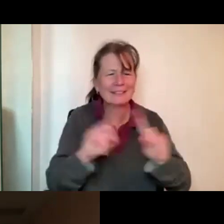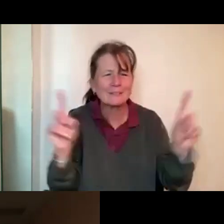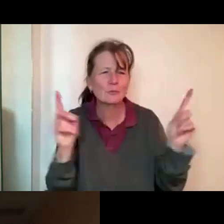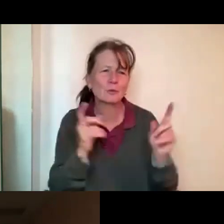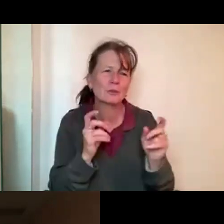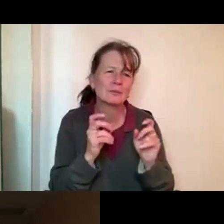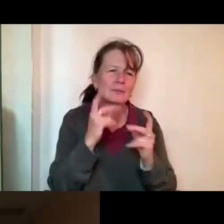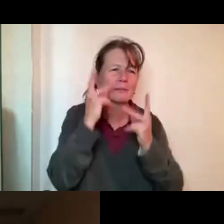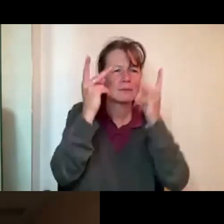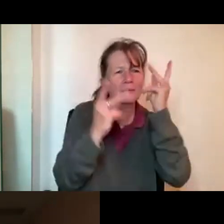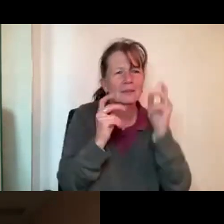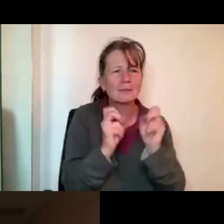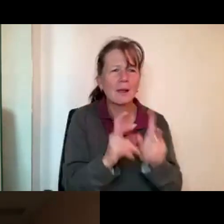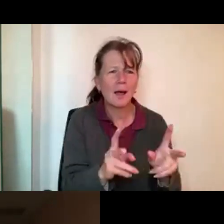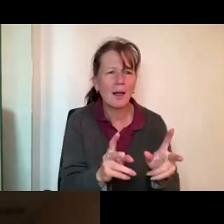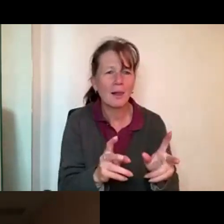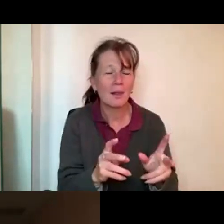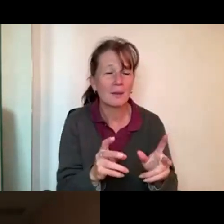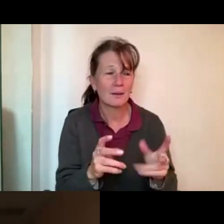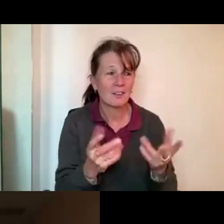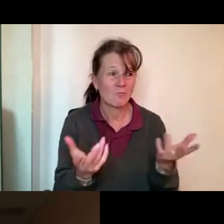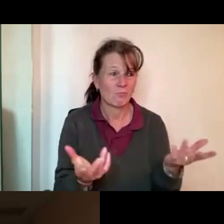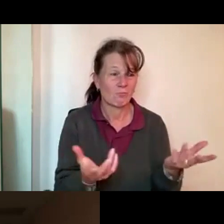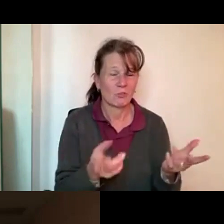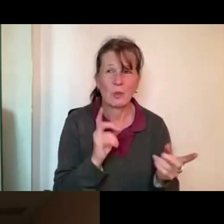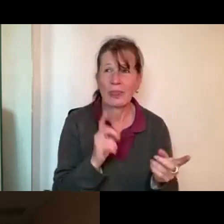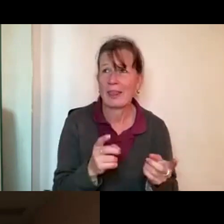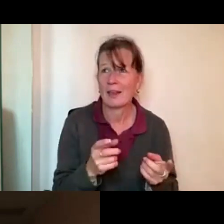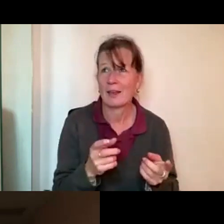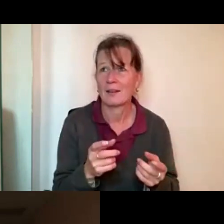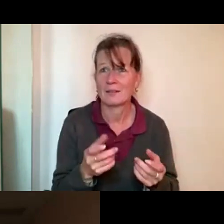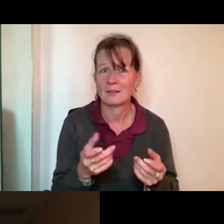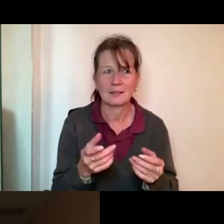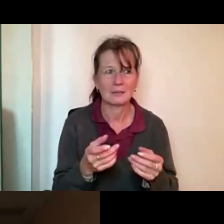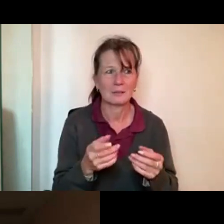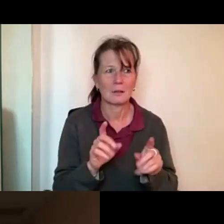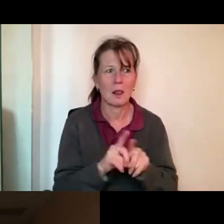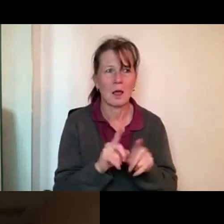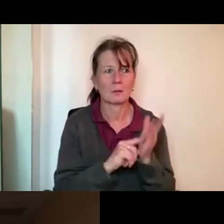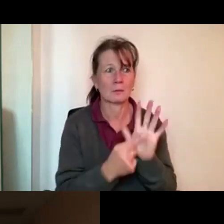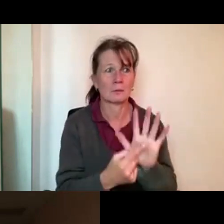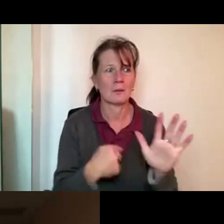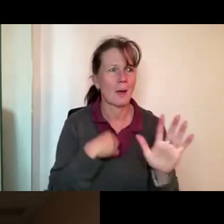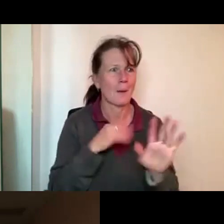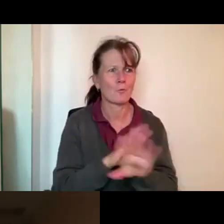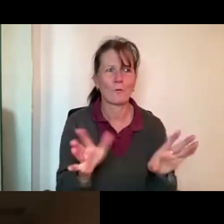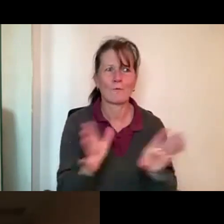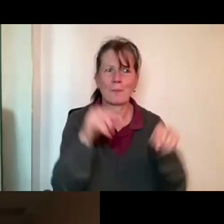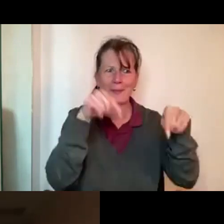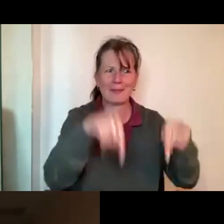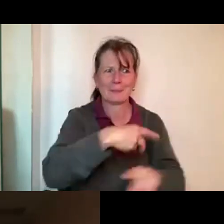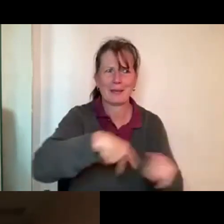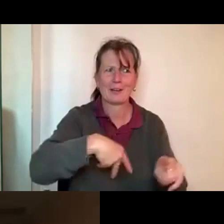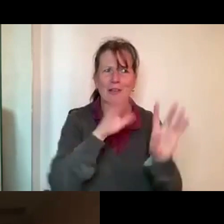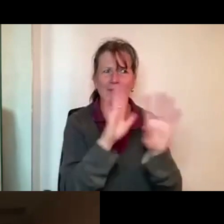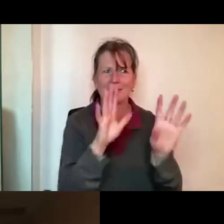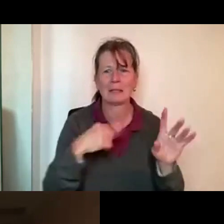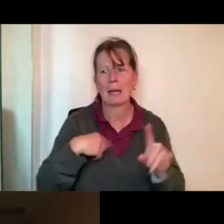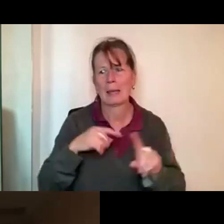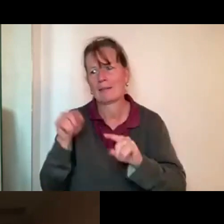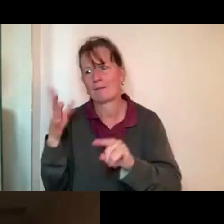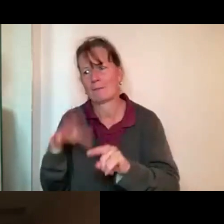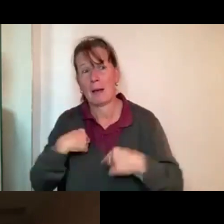that combined with my cover letter sort of outlining, I'm not from this background, I'm from this sort of background, and I have a very specific